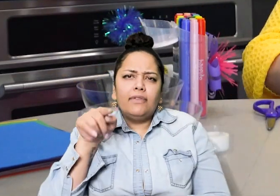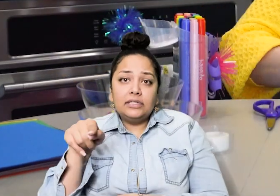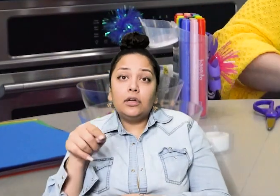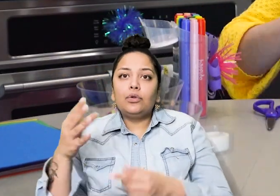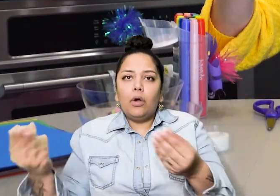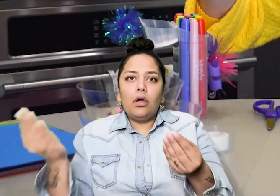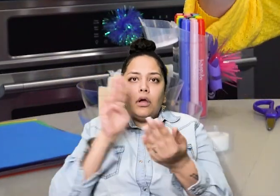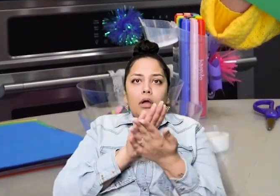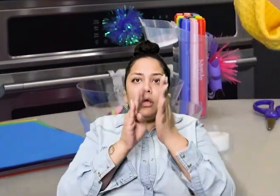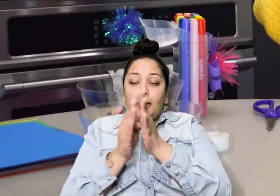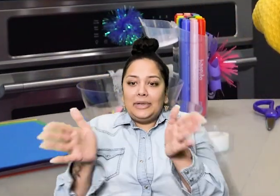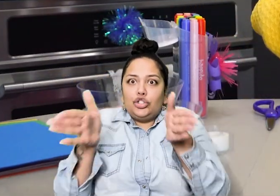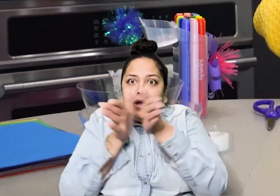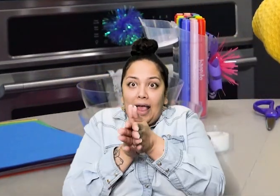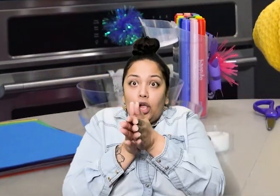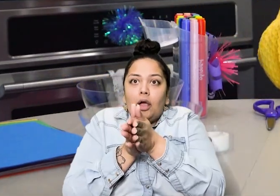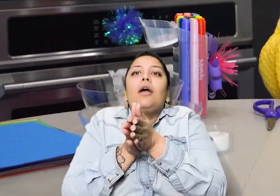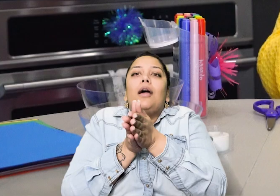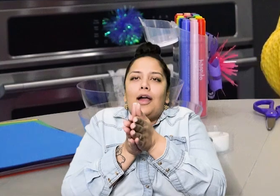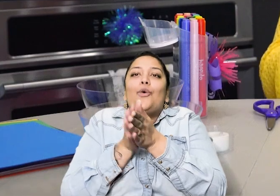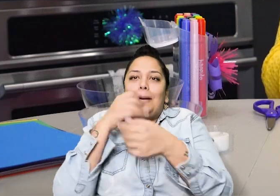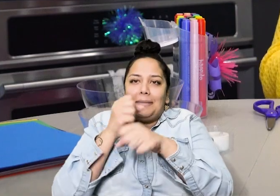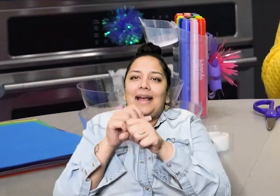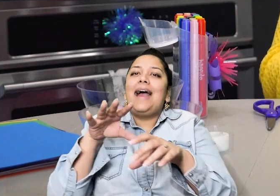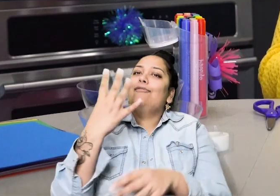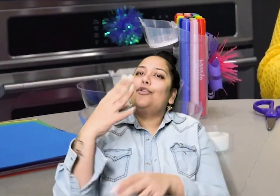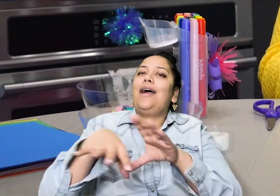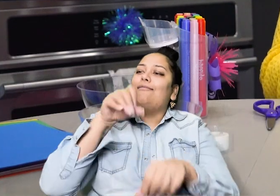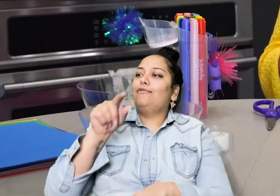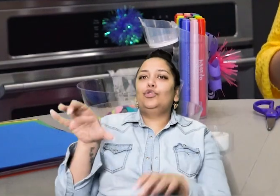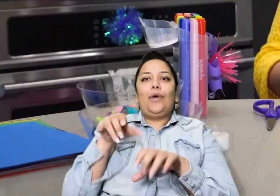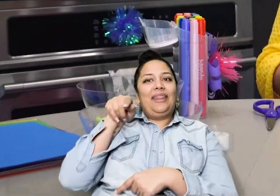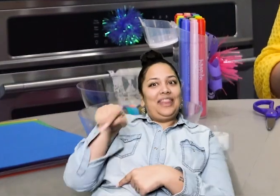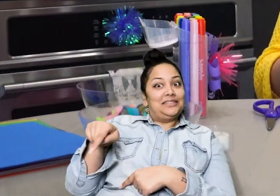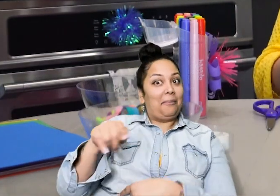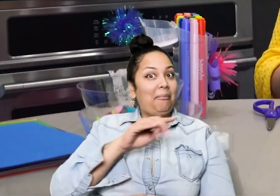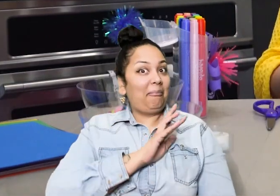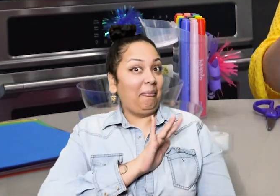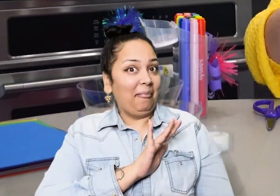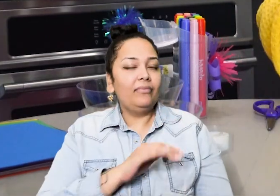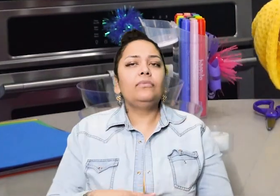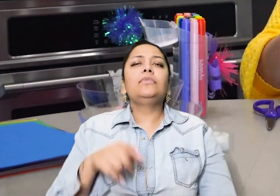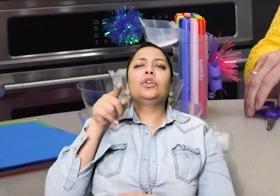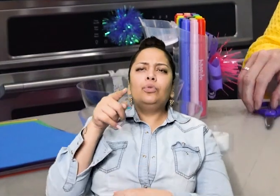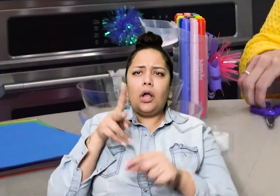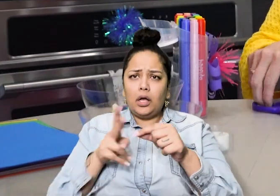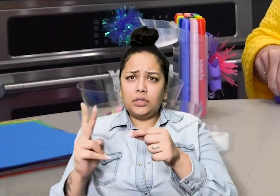out, take 2 pieces of paper and kind of put them together. We'll even get 4 out of doing